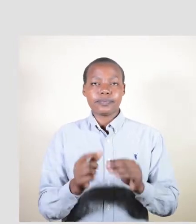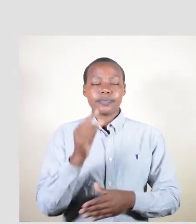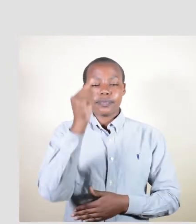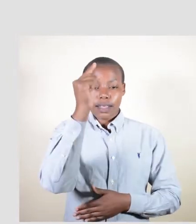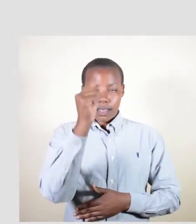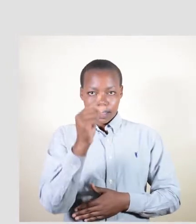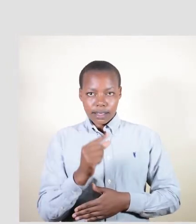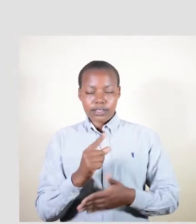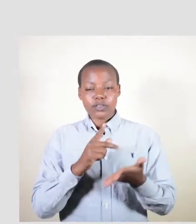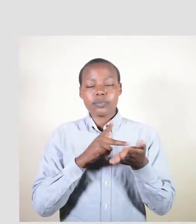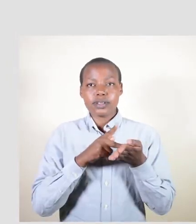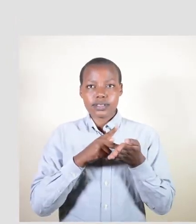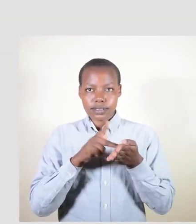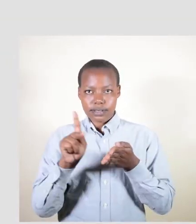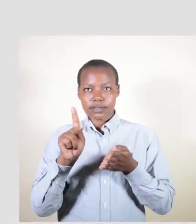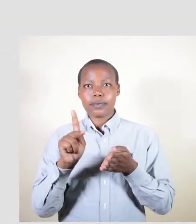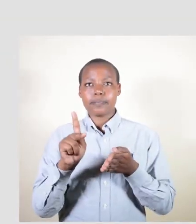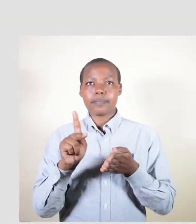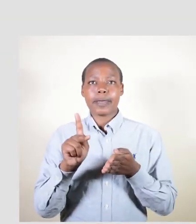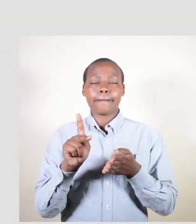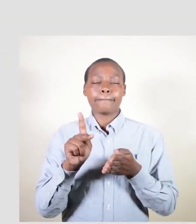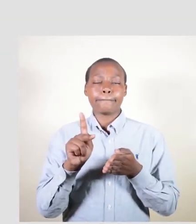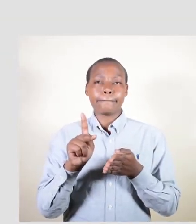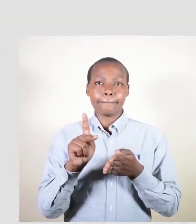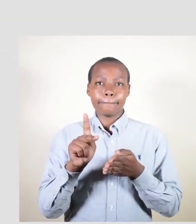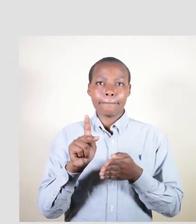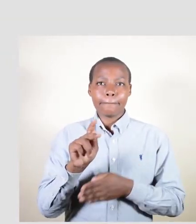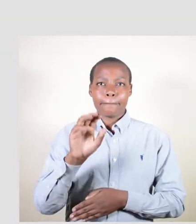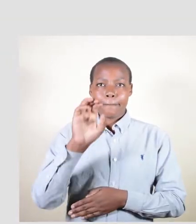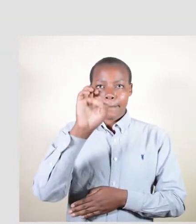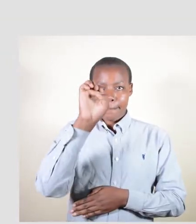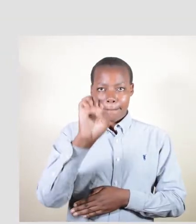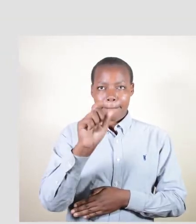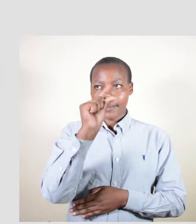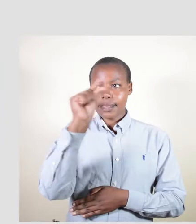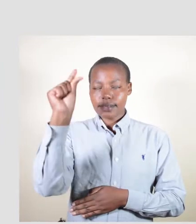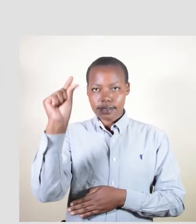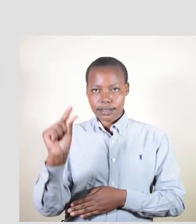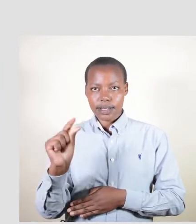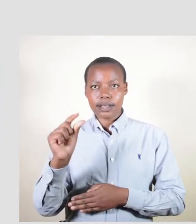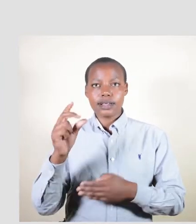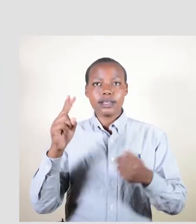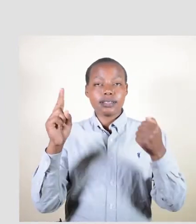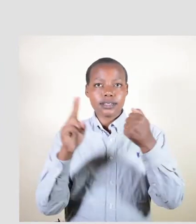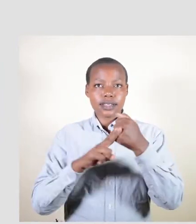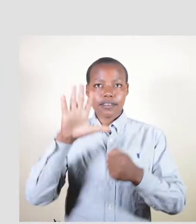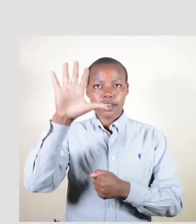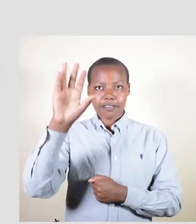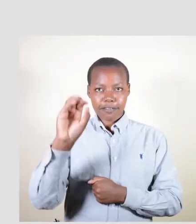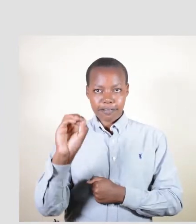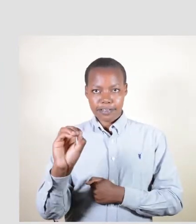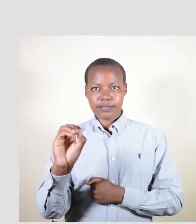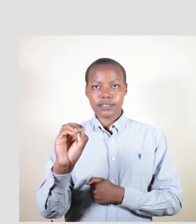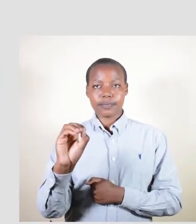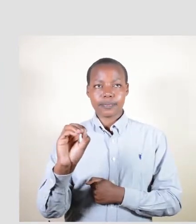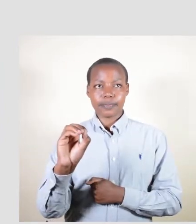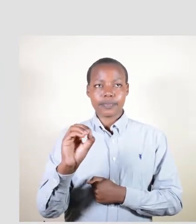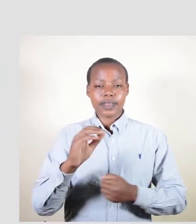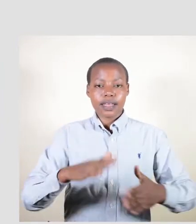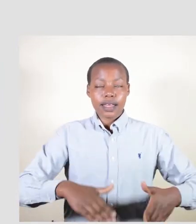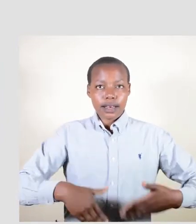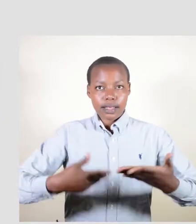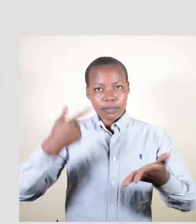entry number. The customer thereafter makes the payment as per the CC rating of the vehicle, e-sticker